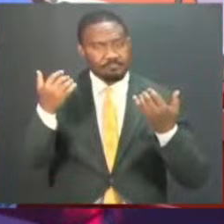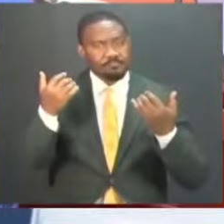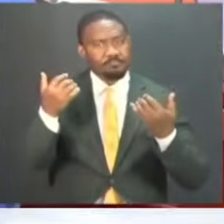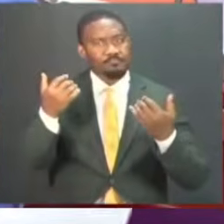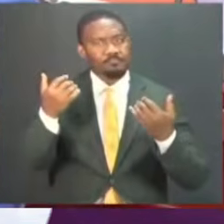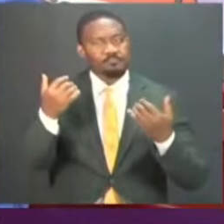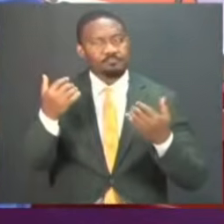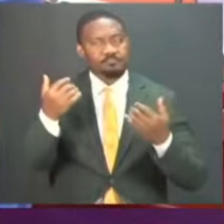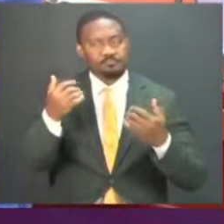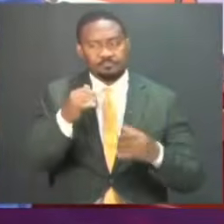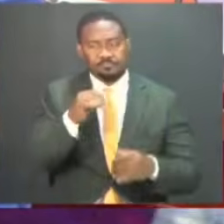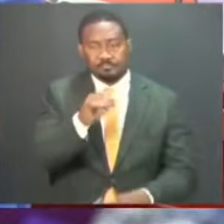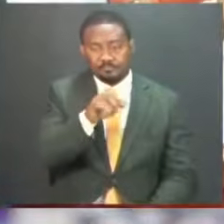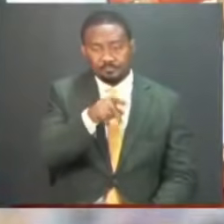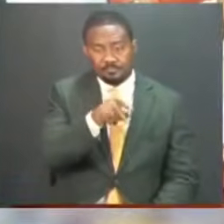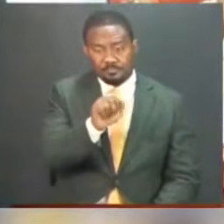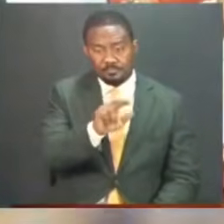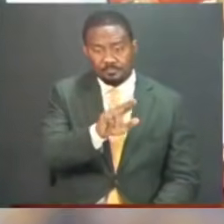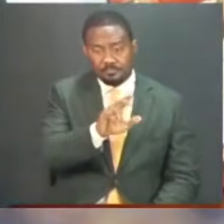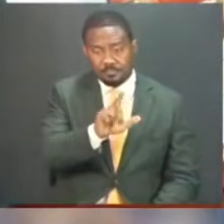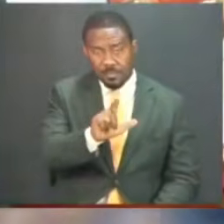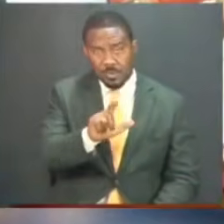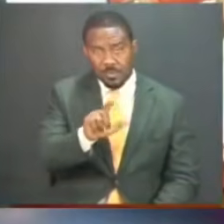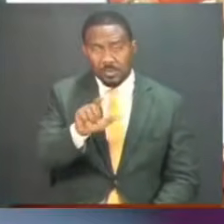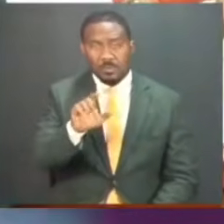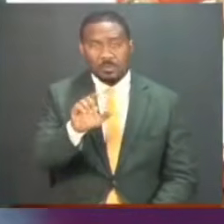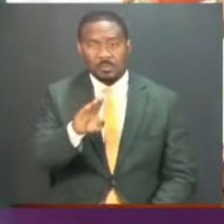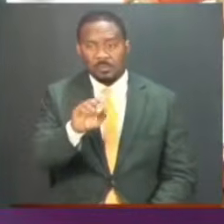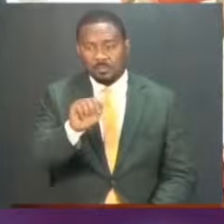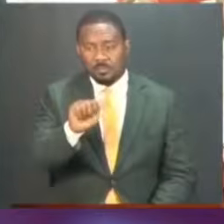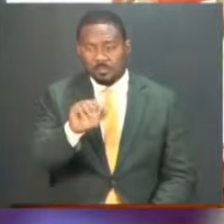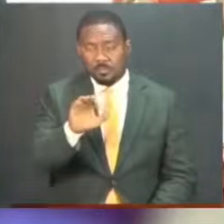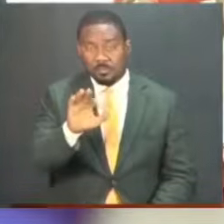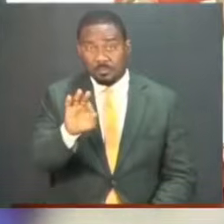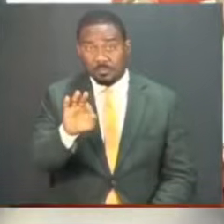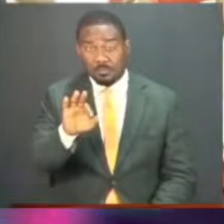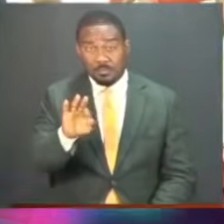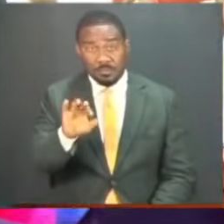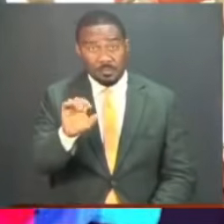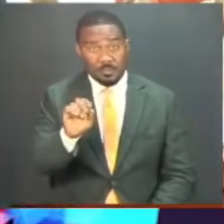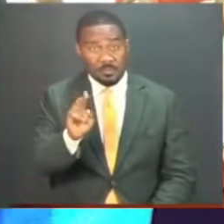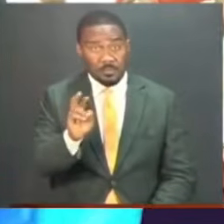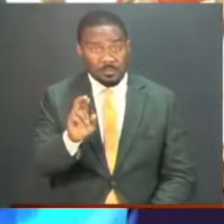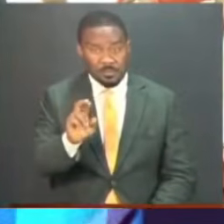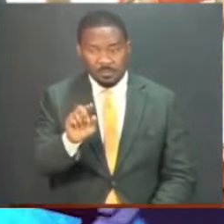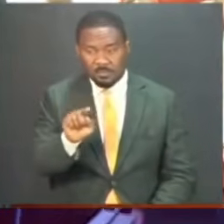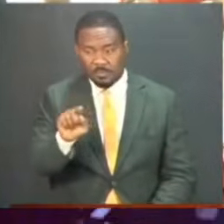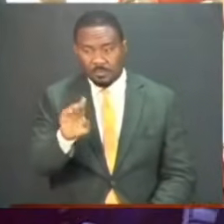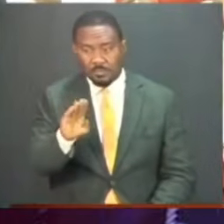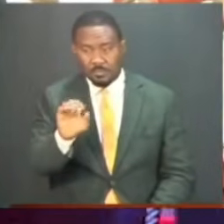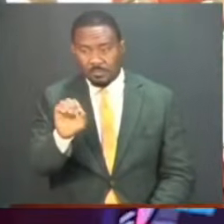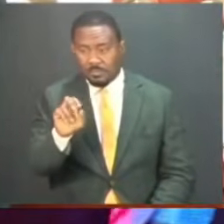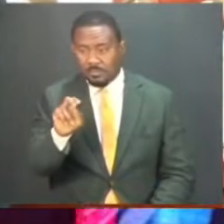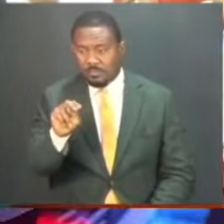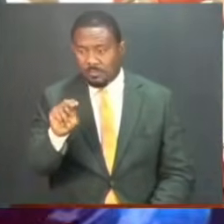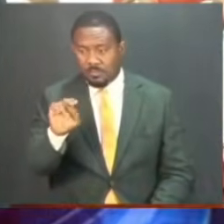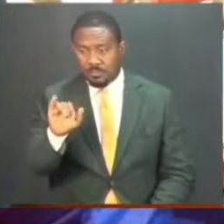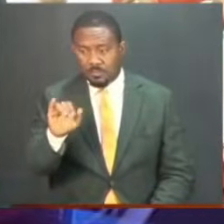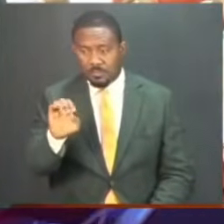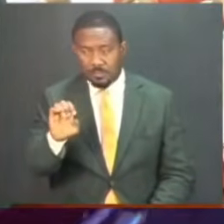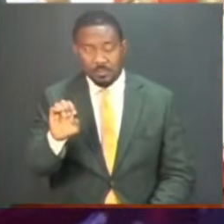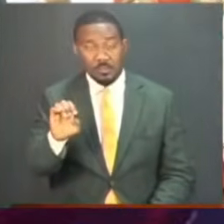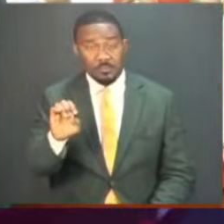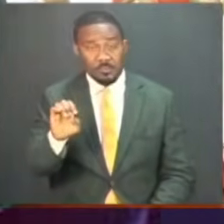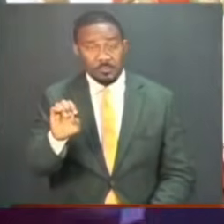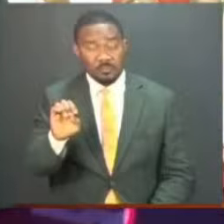which is item number 1 on the order paper addendum.